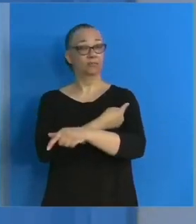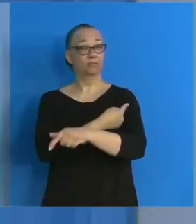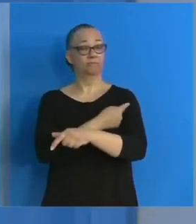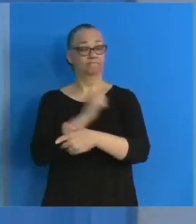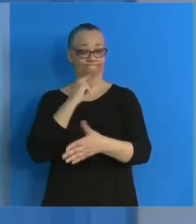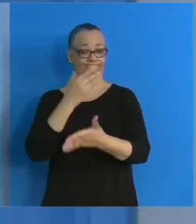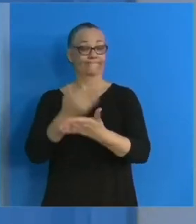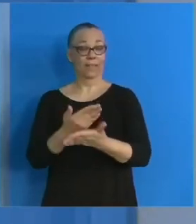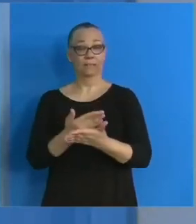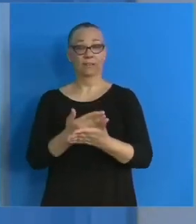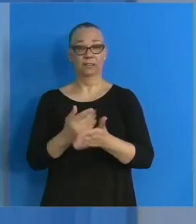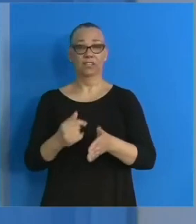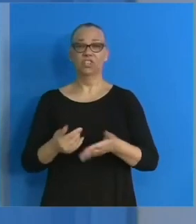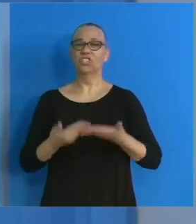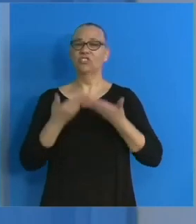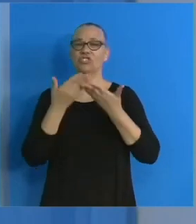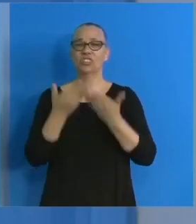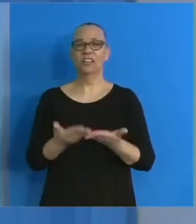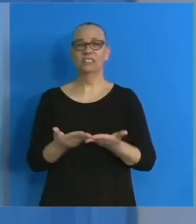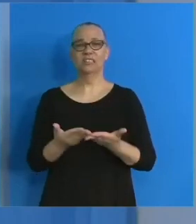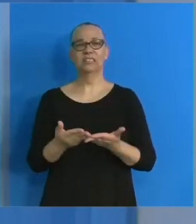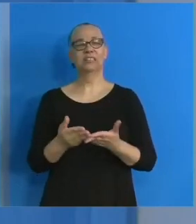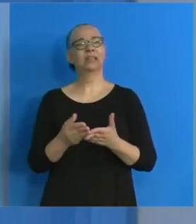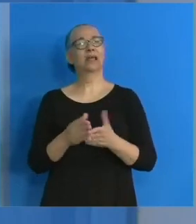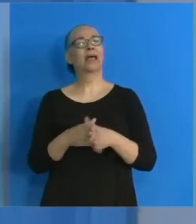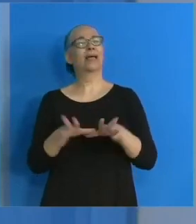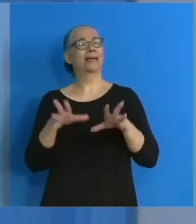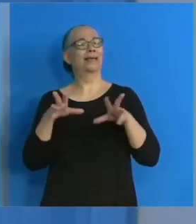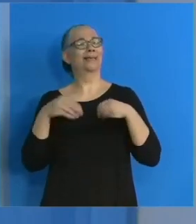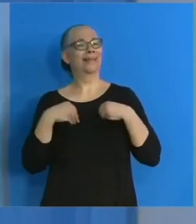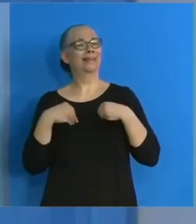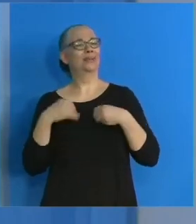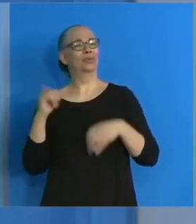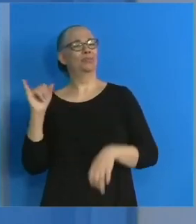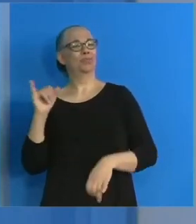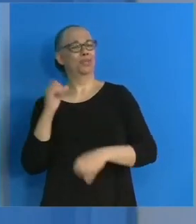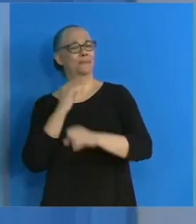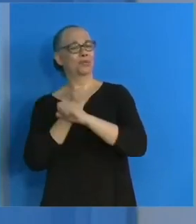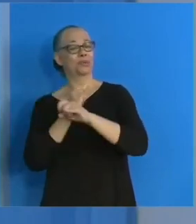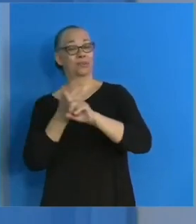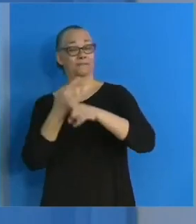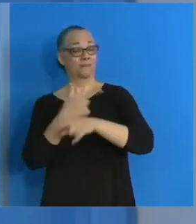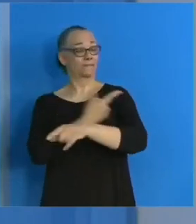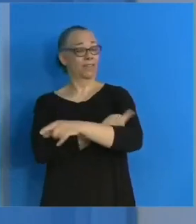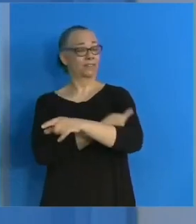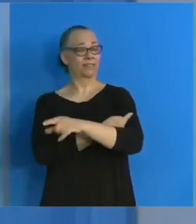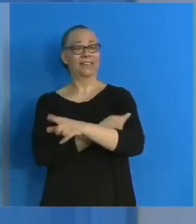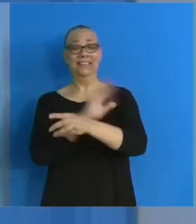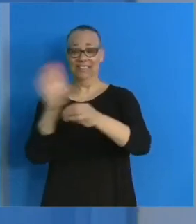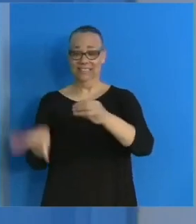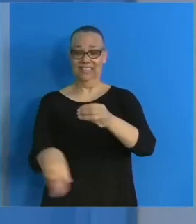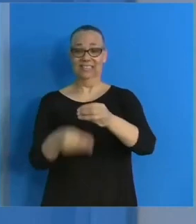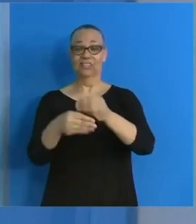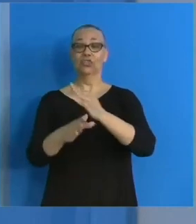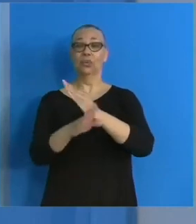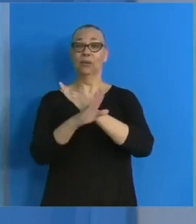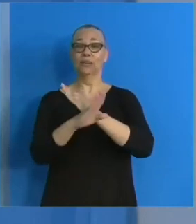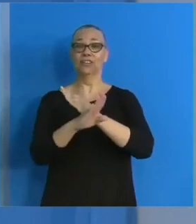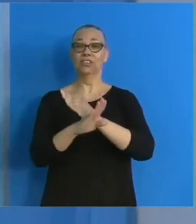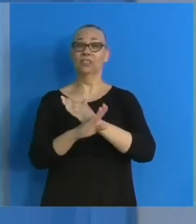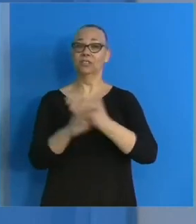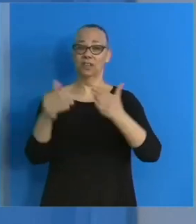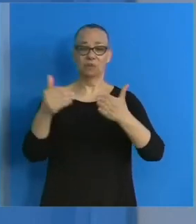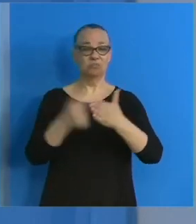evidence continues to suggest that acquired immunity from vaccines still offers substantial protections against new variants